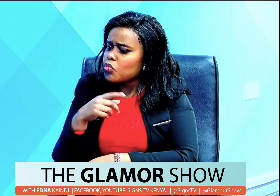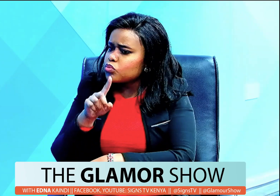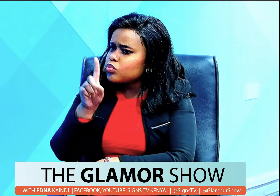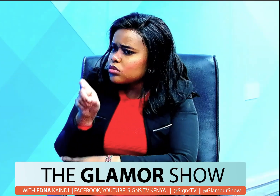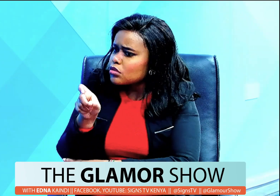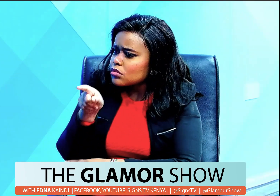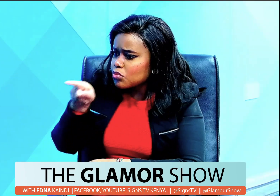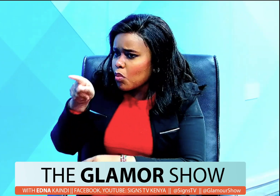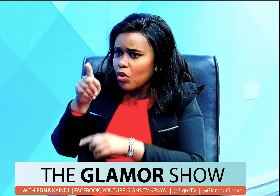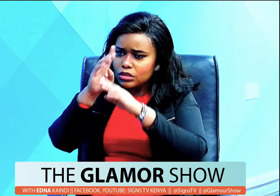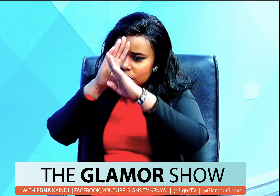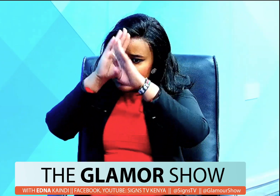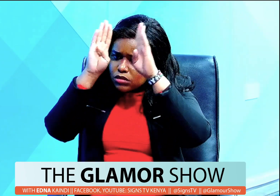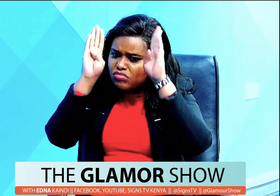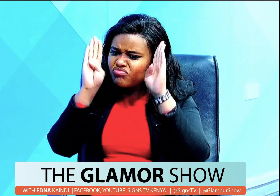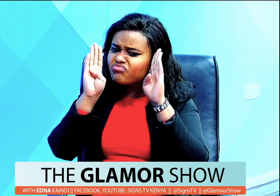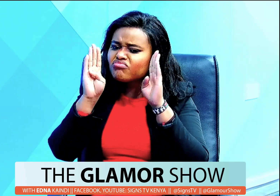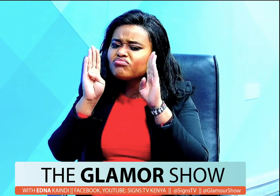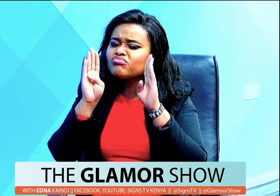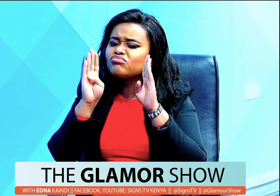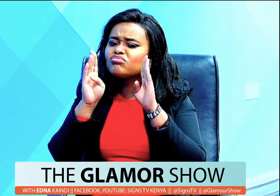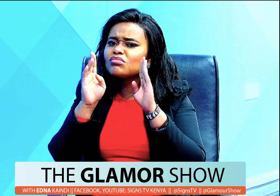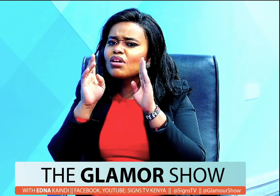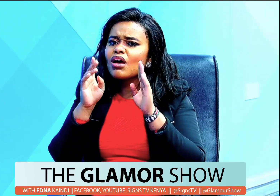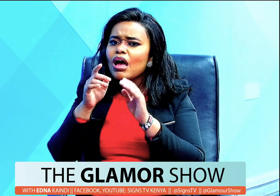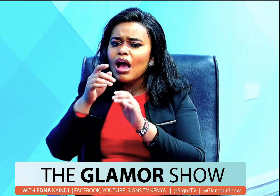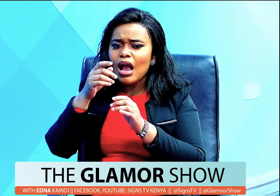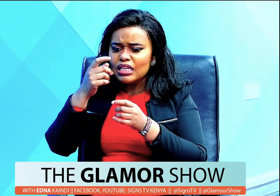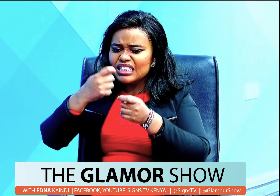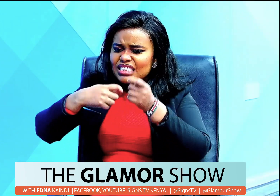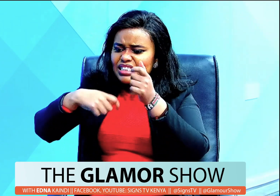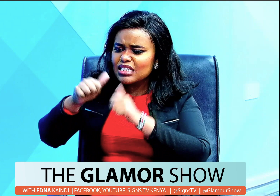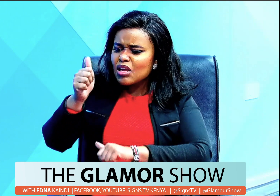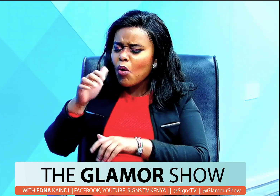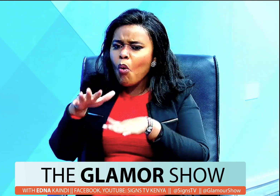the beauty industry with makeup and wig,